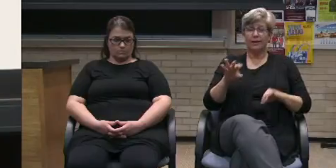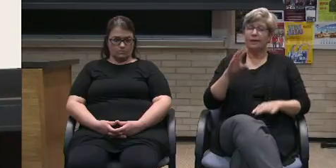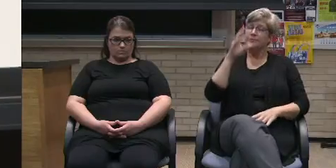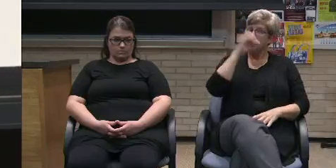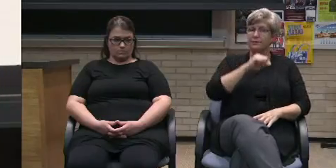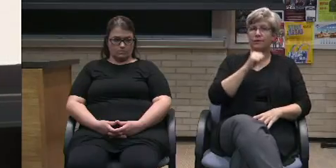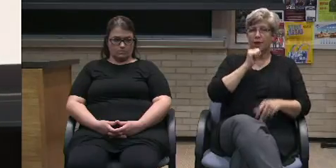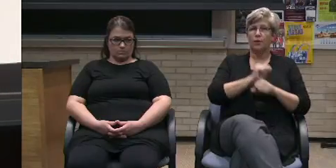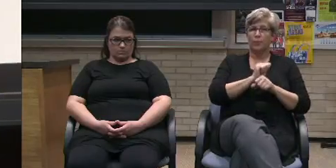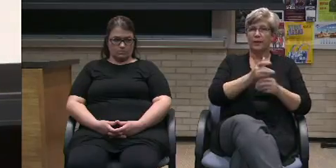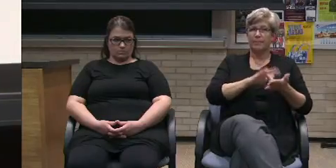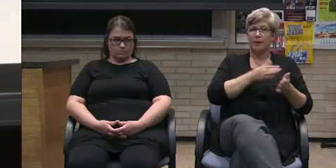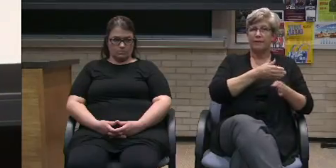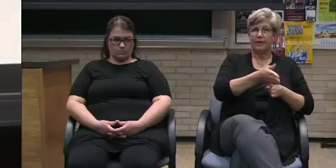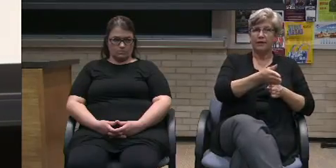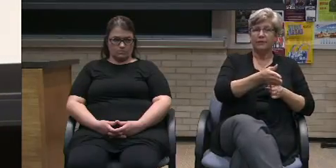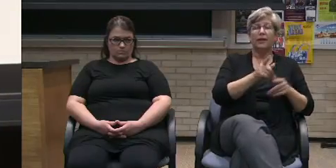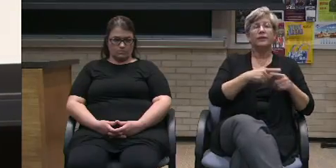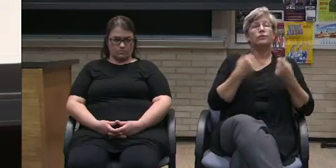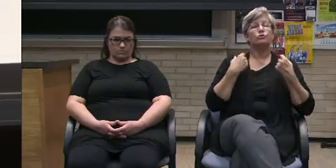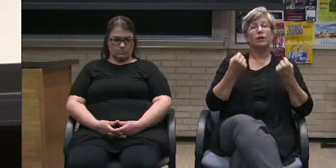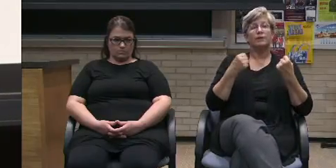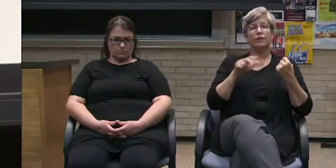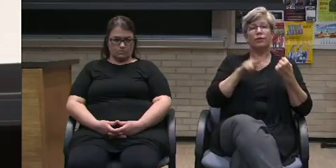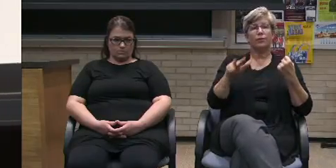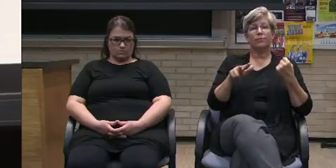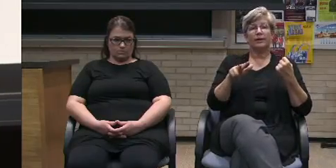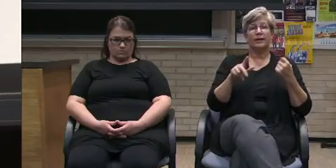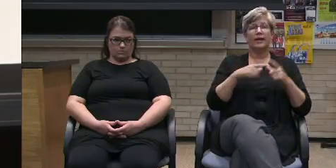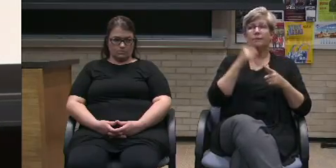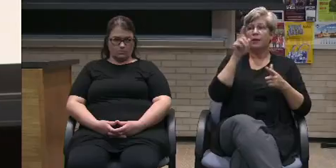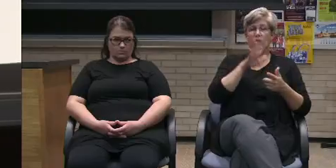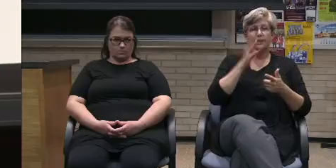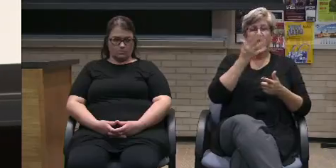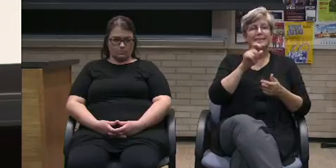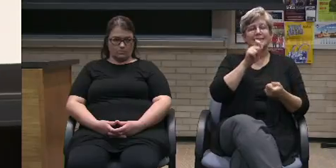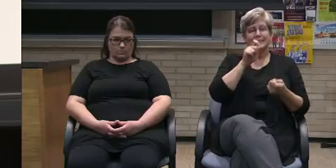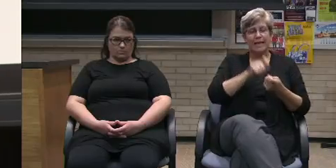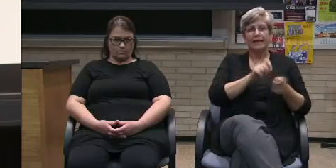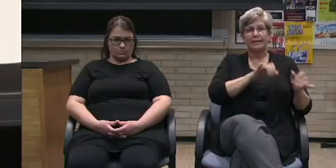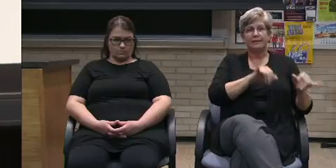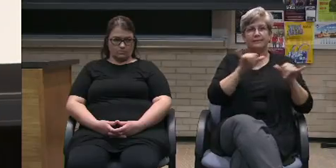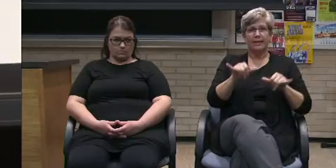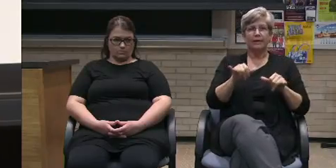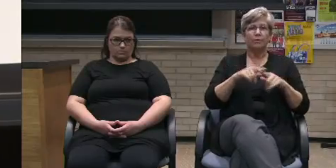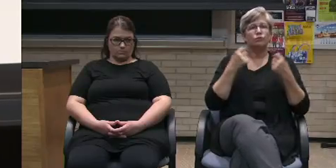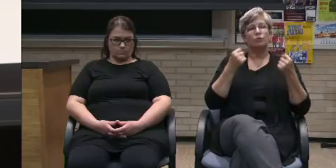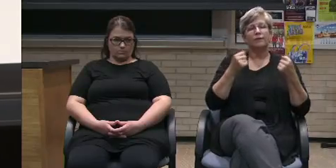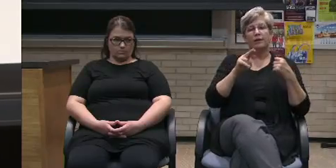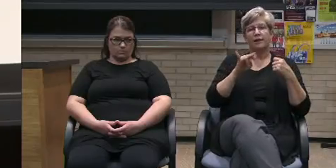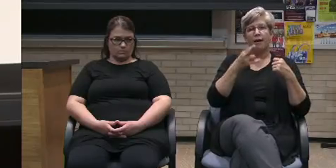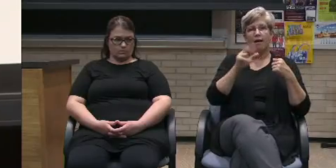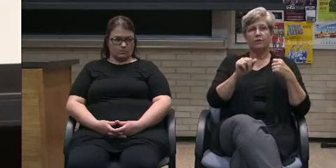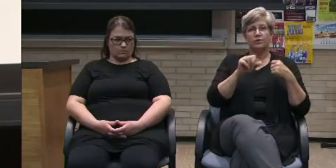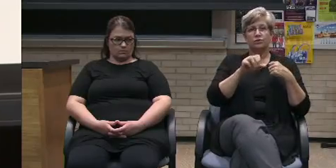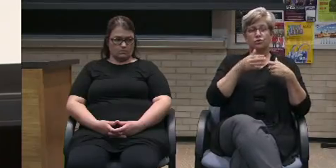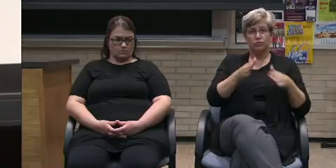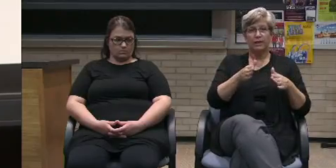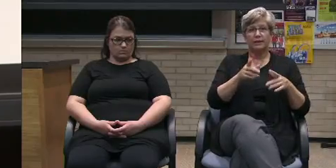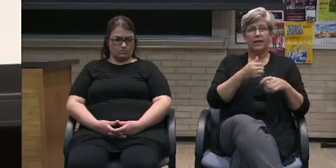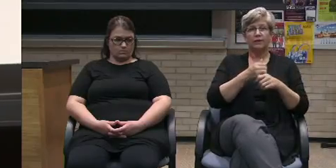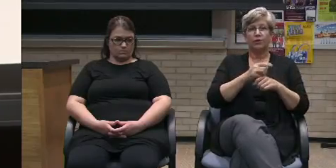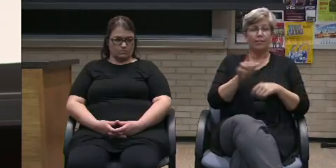corridor. And you're going to drive down the 33 in 10 years and it's going to look the same. And you're going to go down Niagara Street and turn left into the